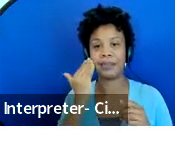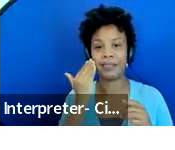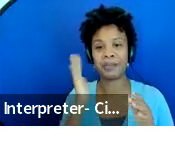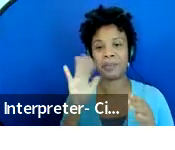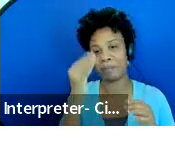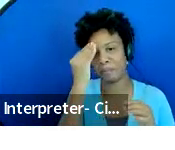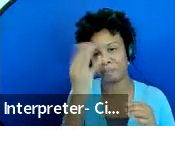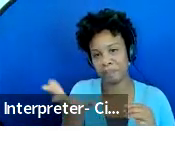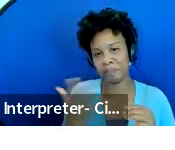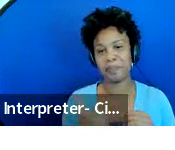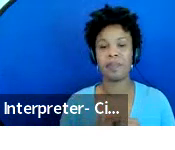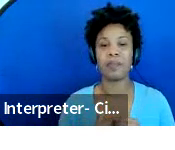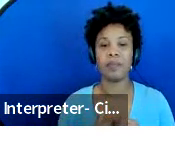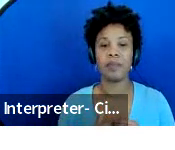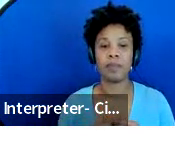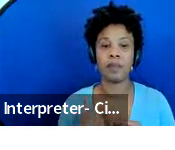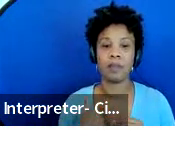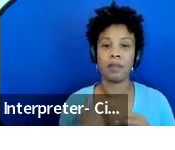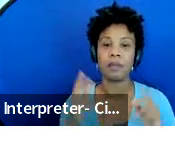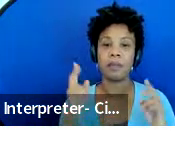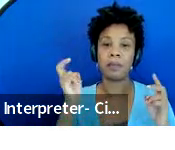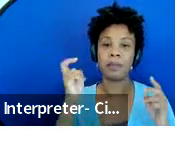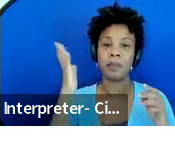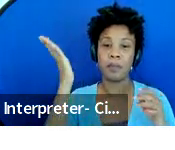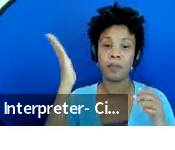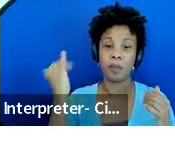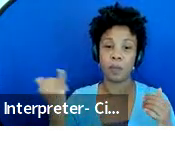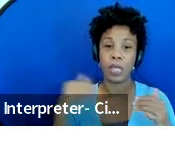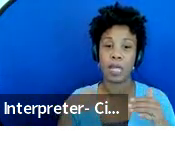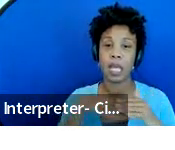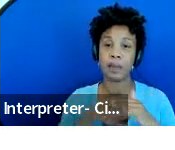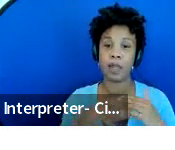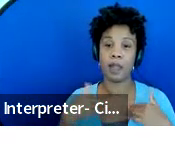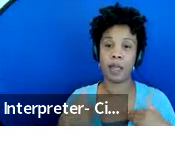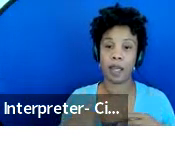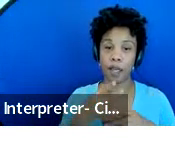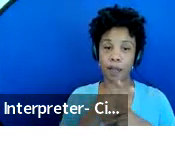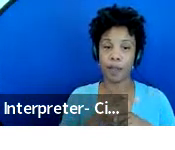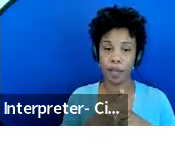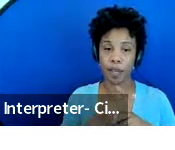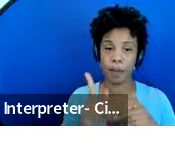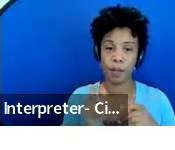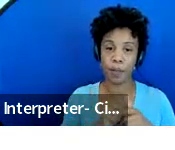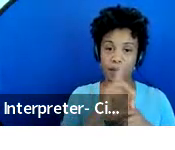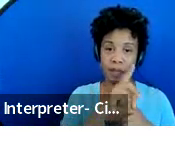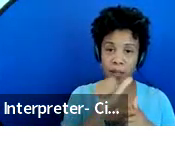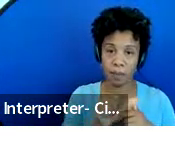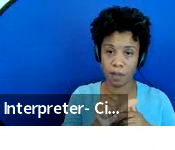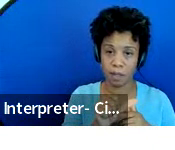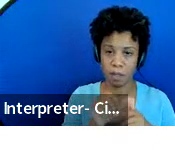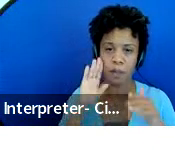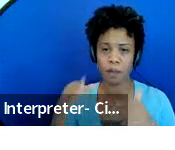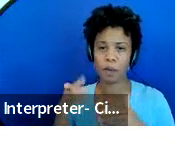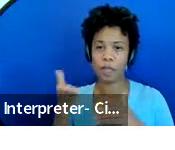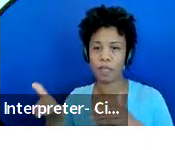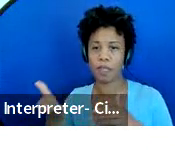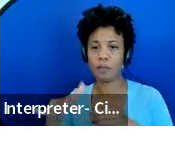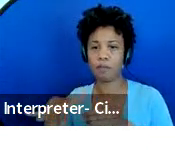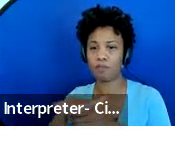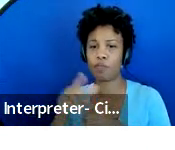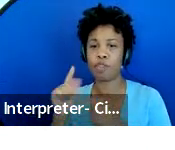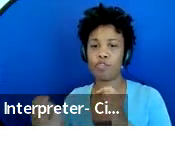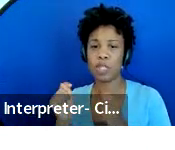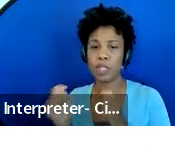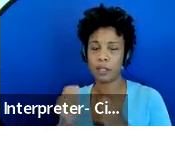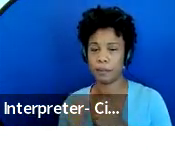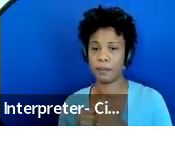morning is accessible healthcare and persons with disabilities, and I'm of course presenting the case of Trinidad.